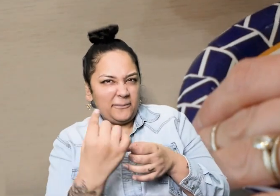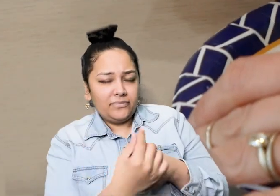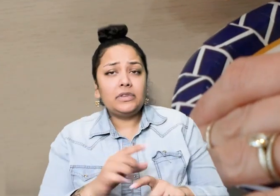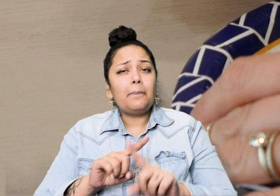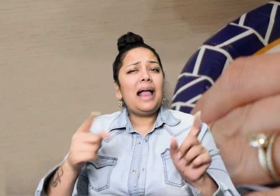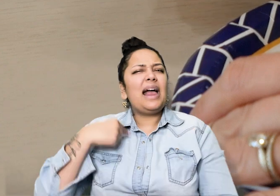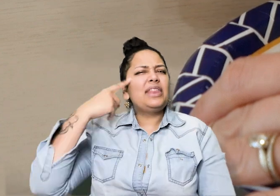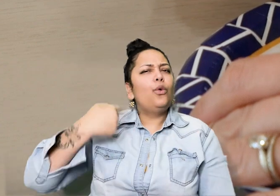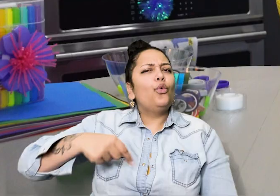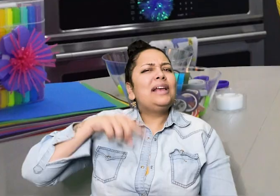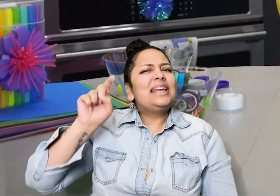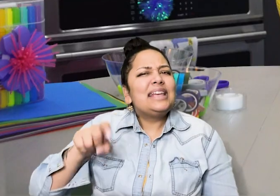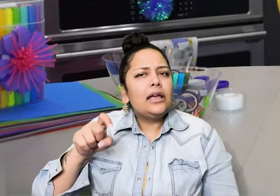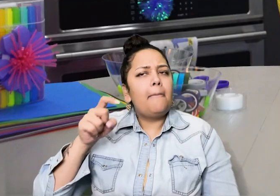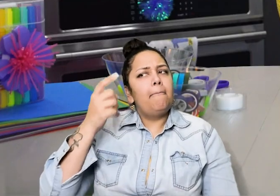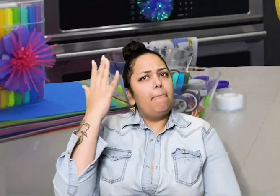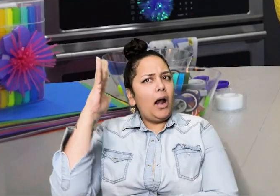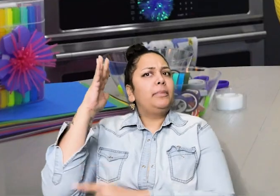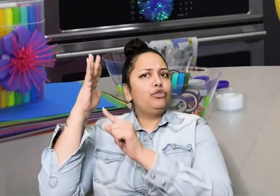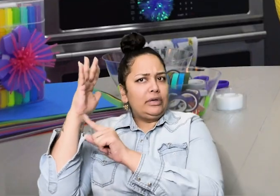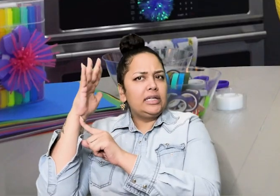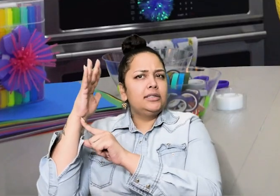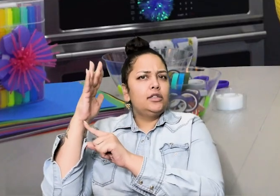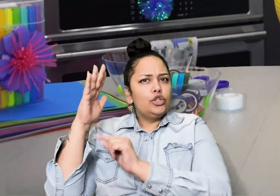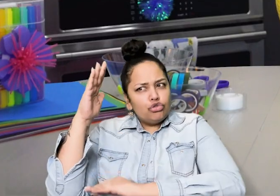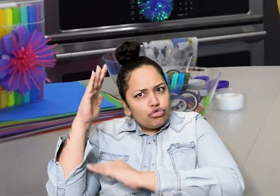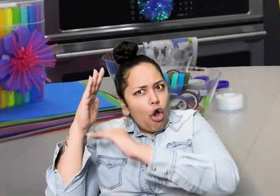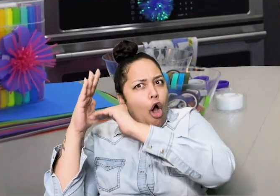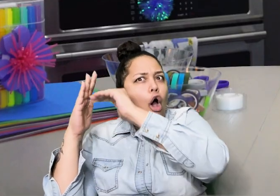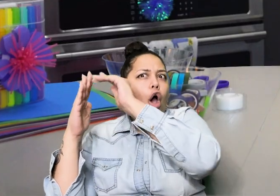think we're all good here. But I think we need our palm tree to be